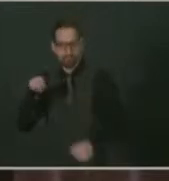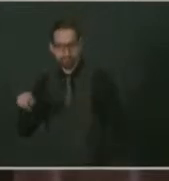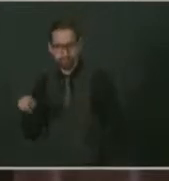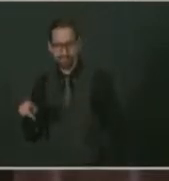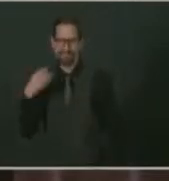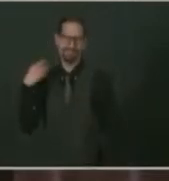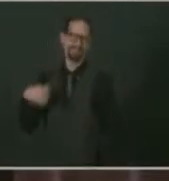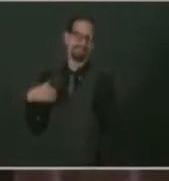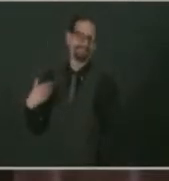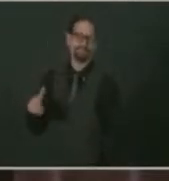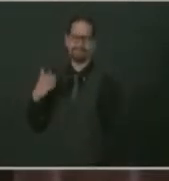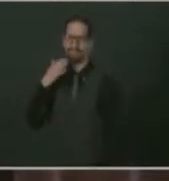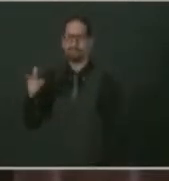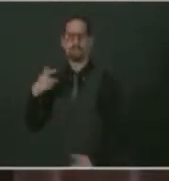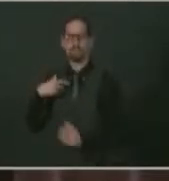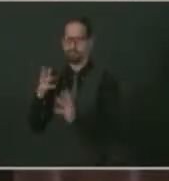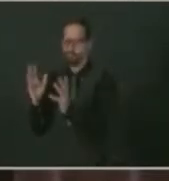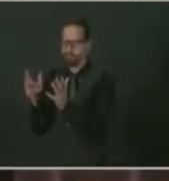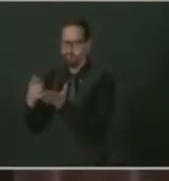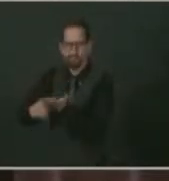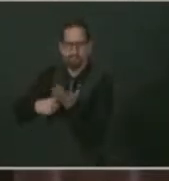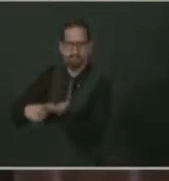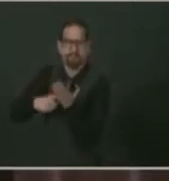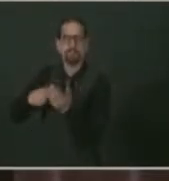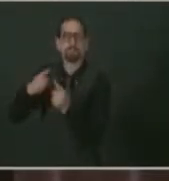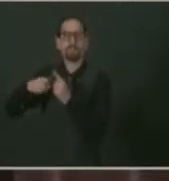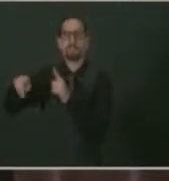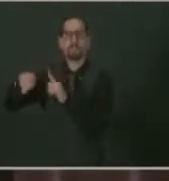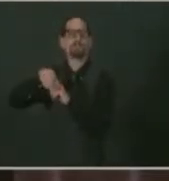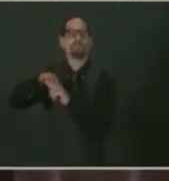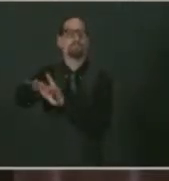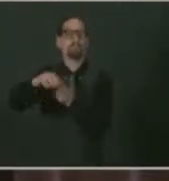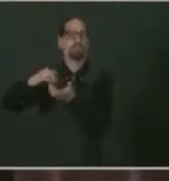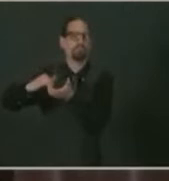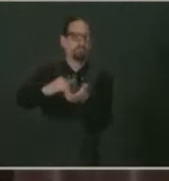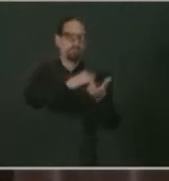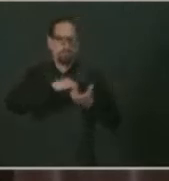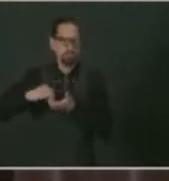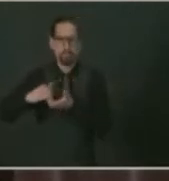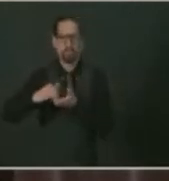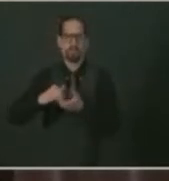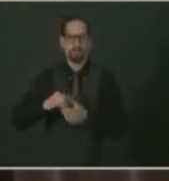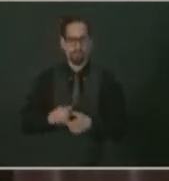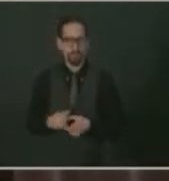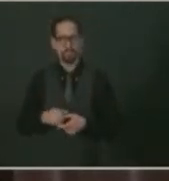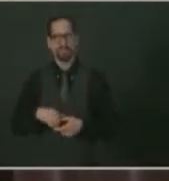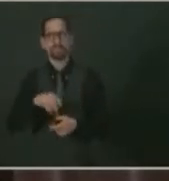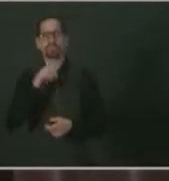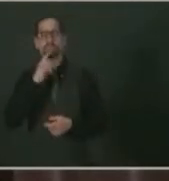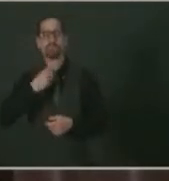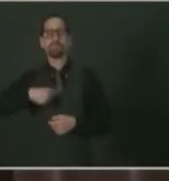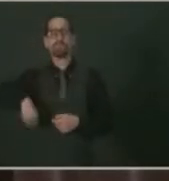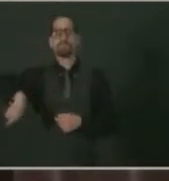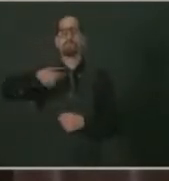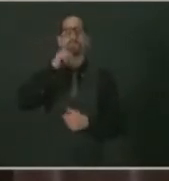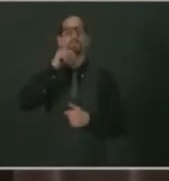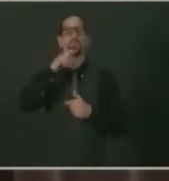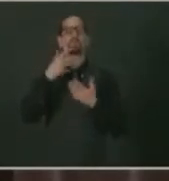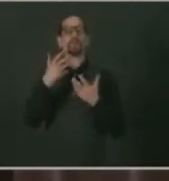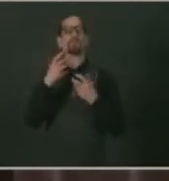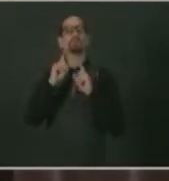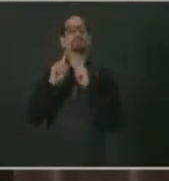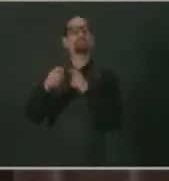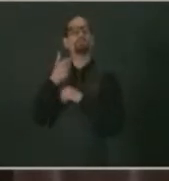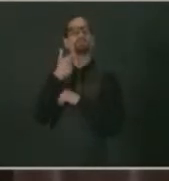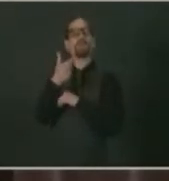so that we have the types of outcomes that we need to have. Spectators have been allowed in